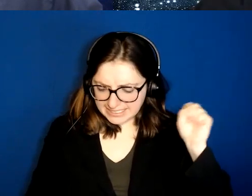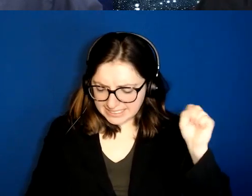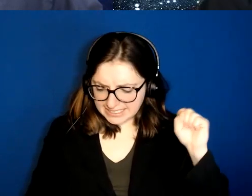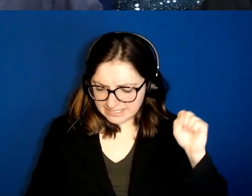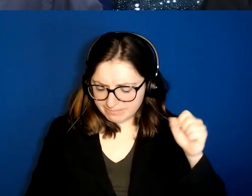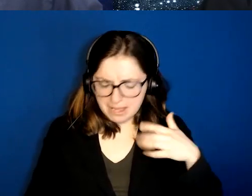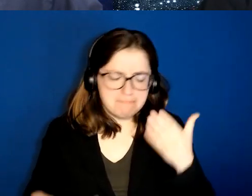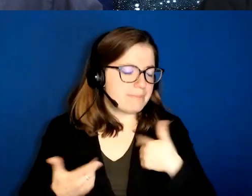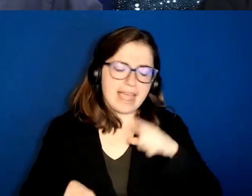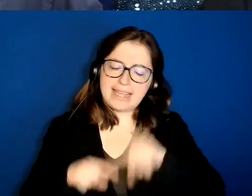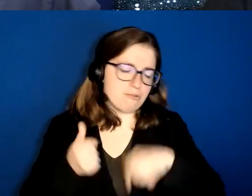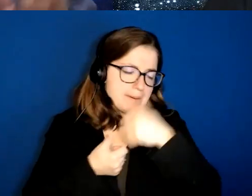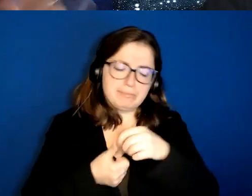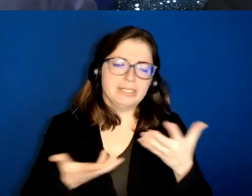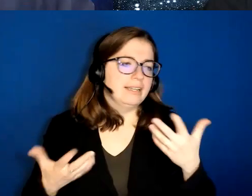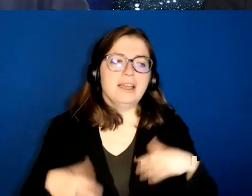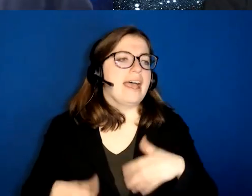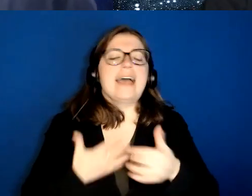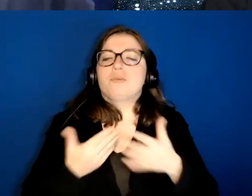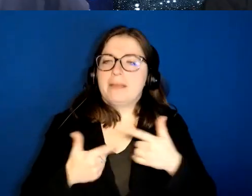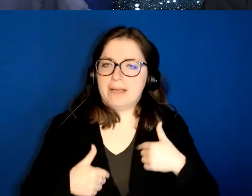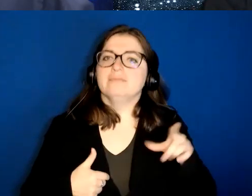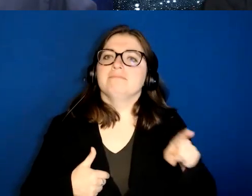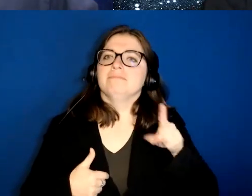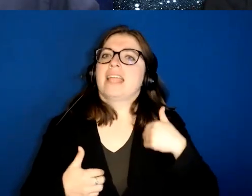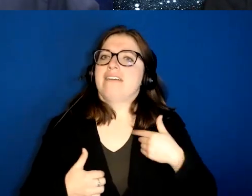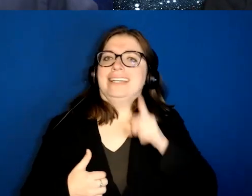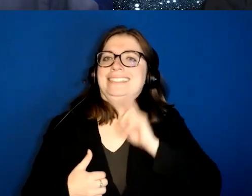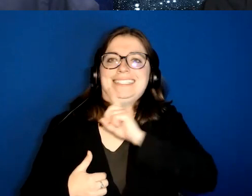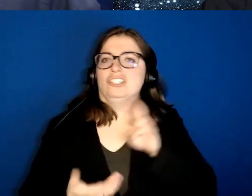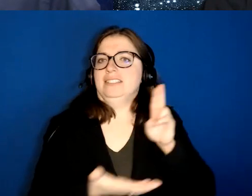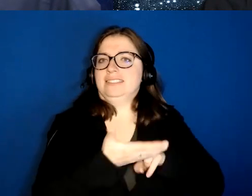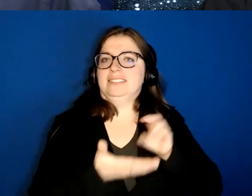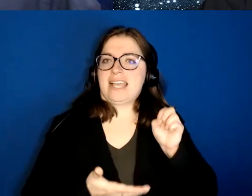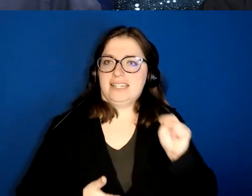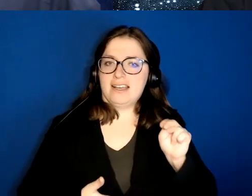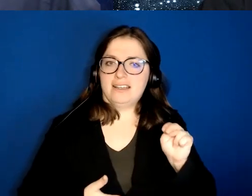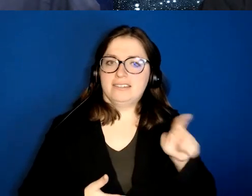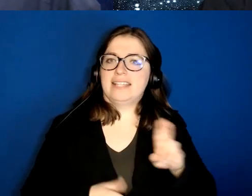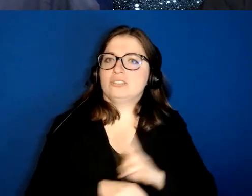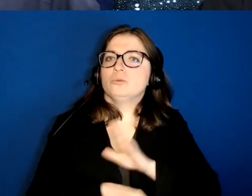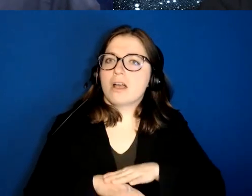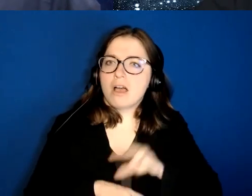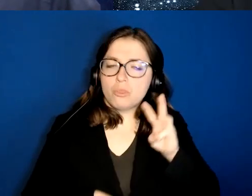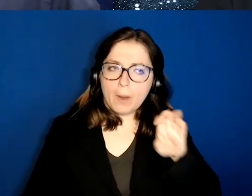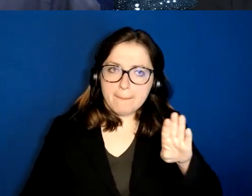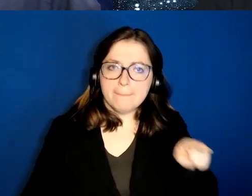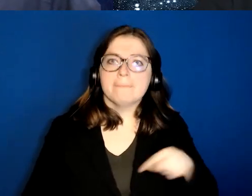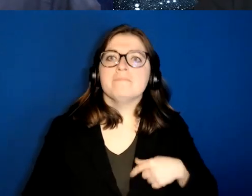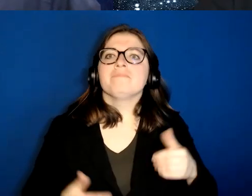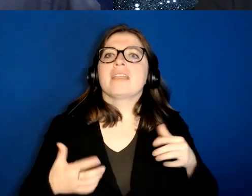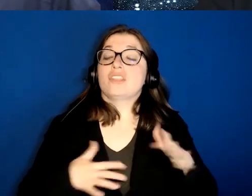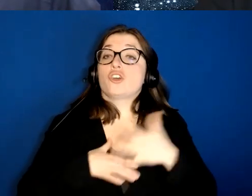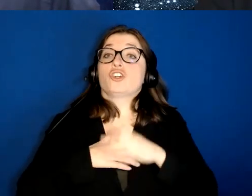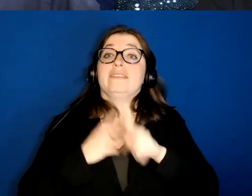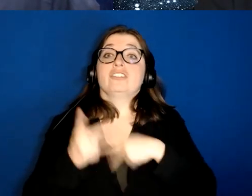maybe I'm not going to be able to remember it. There's a single sign-on technique that's used on the web. And it had, the early versions had these